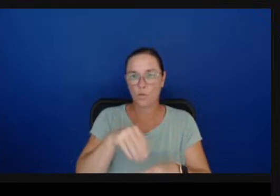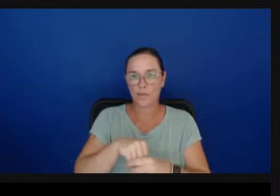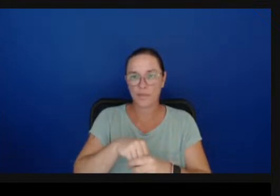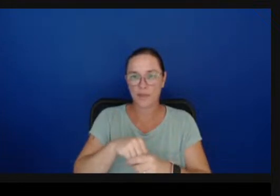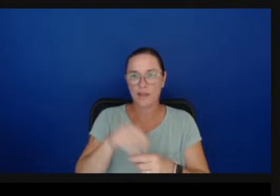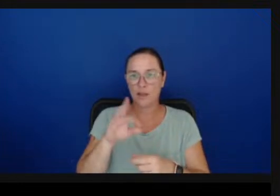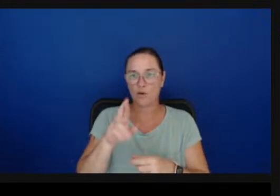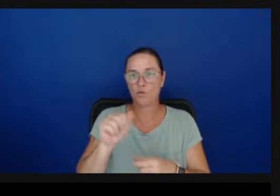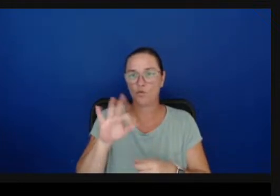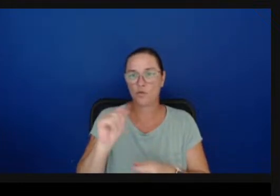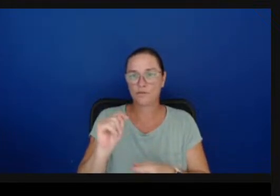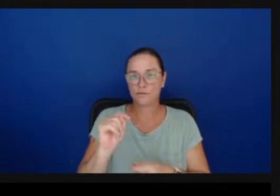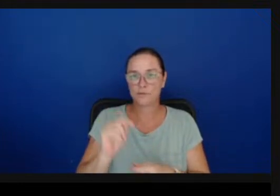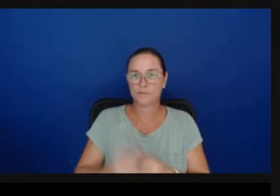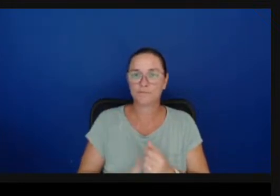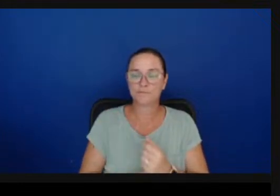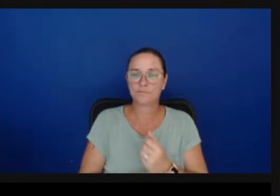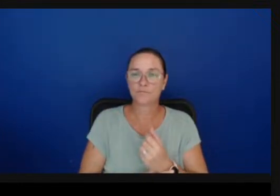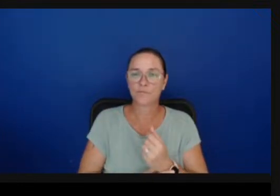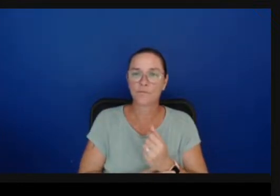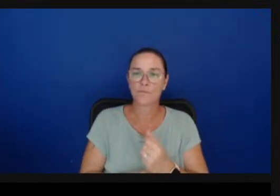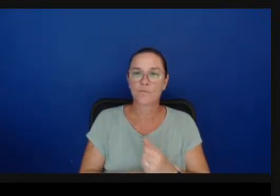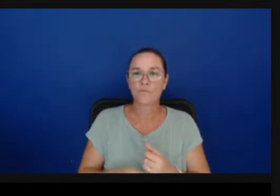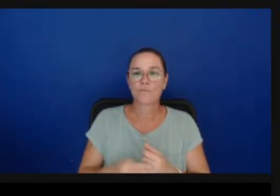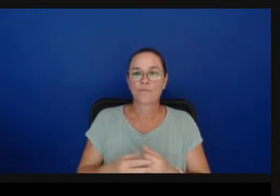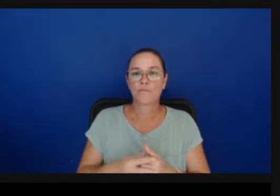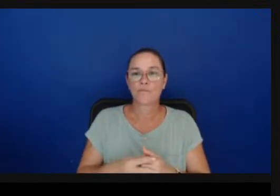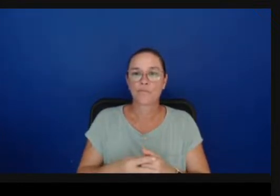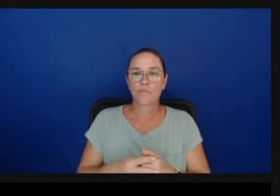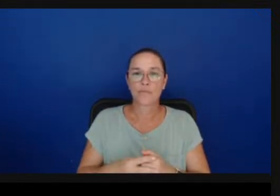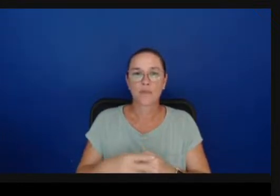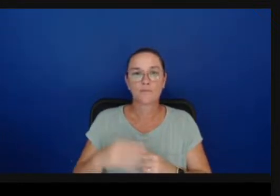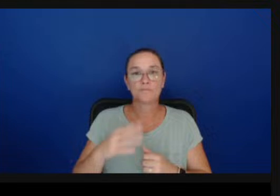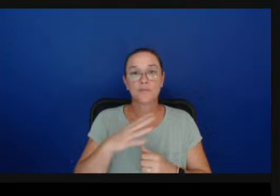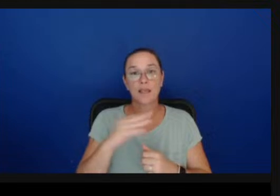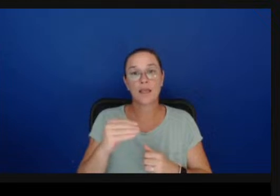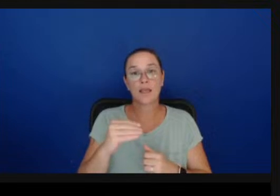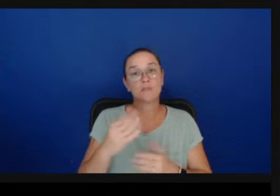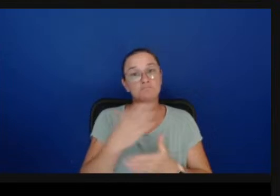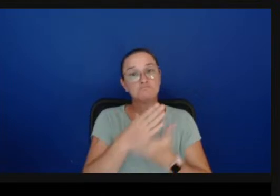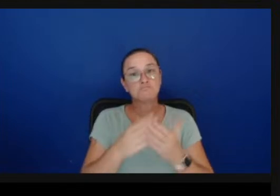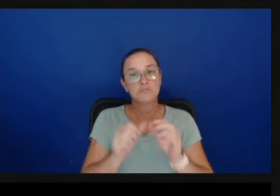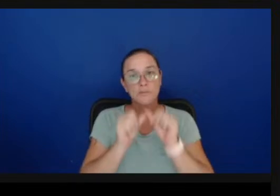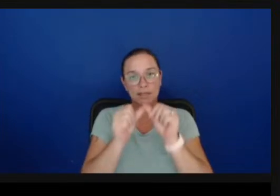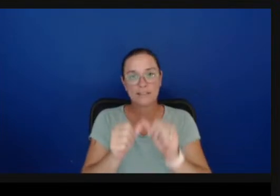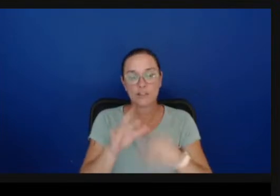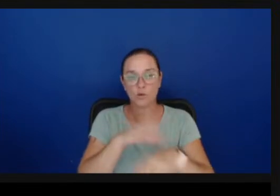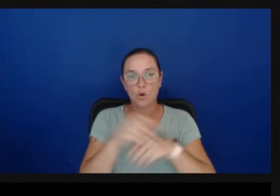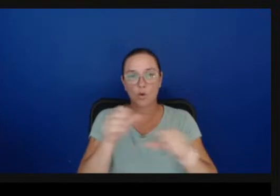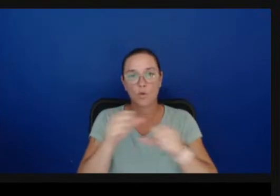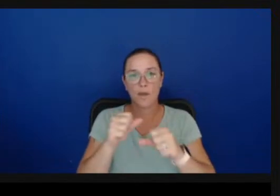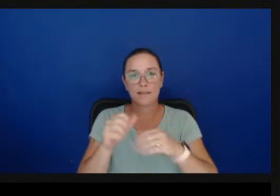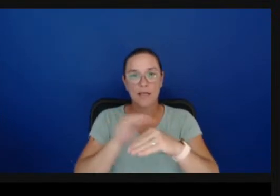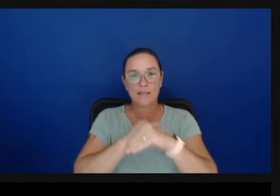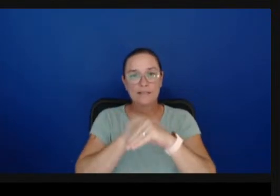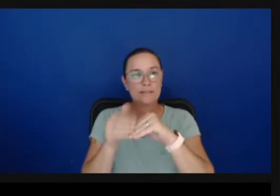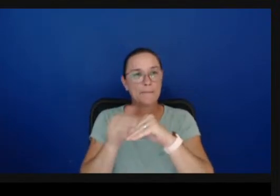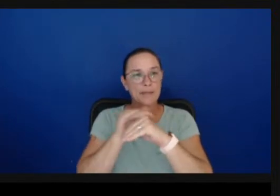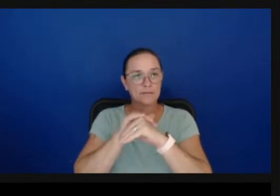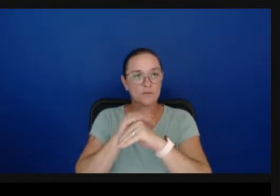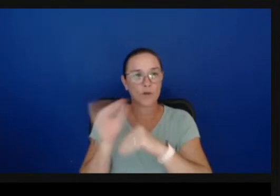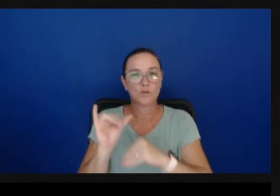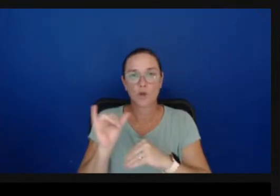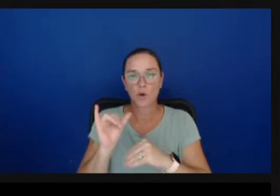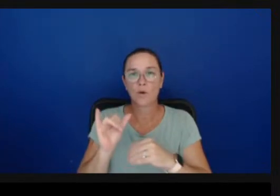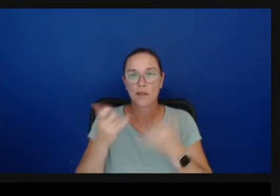south flank moving out of the way whenever it can, and also some continued earthquakes right around the summit area as it also is